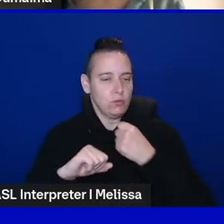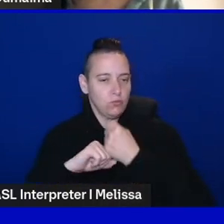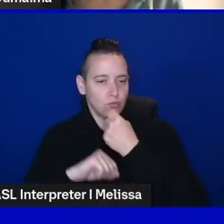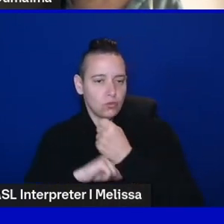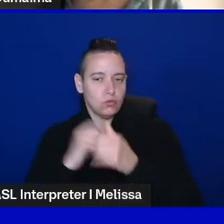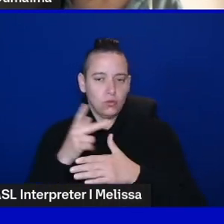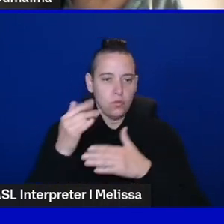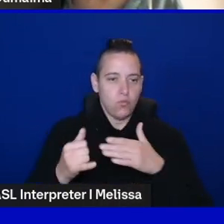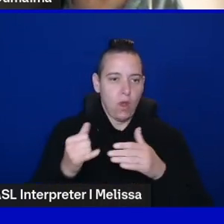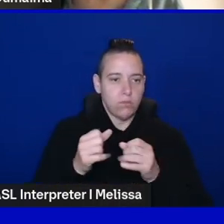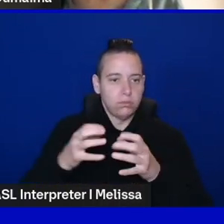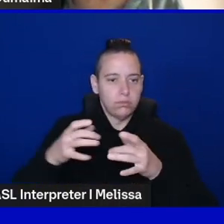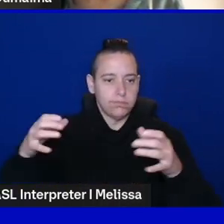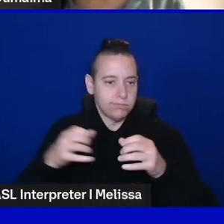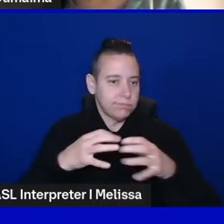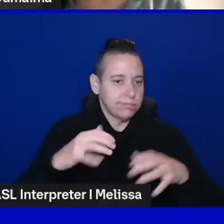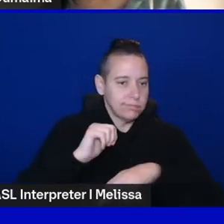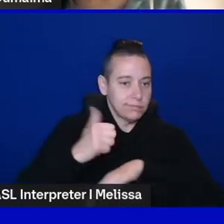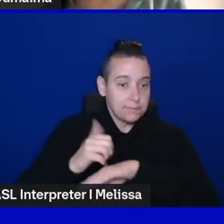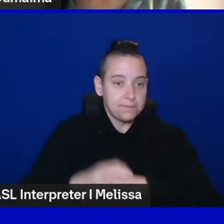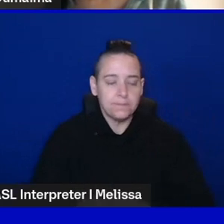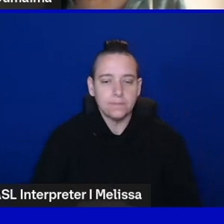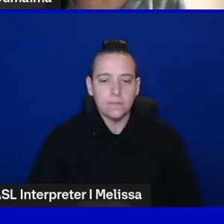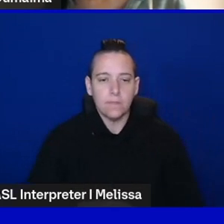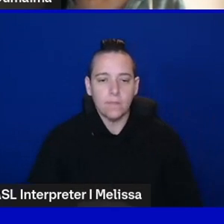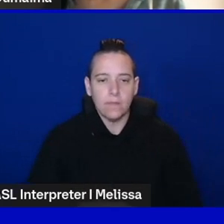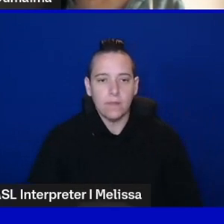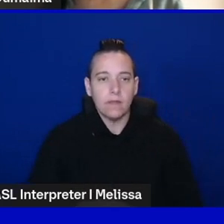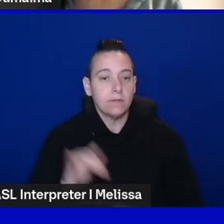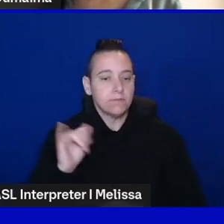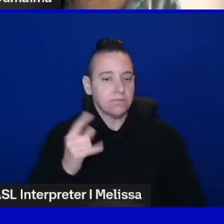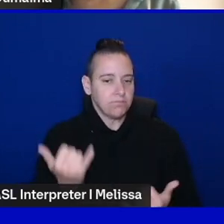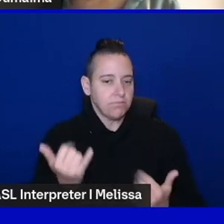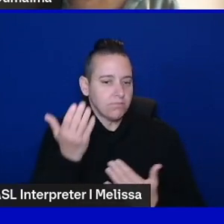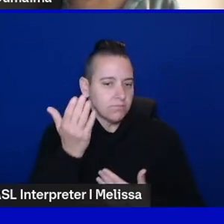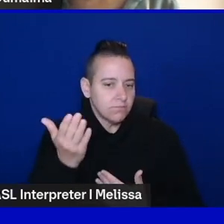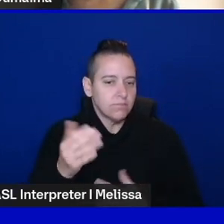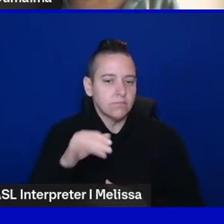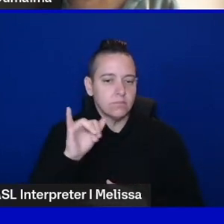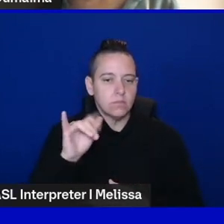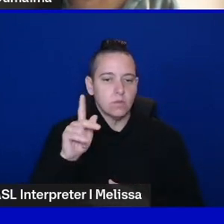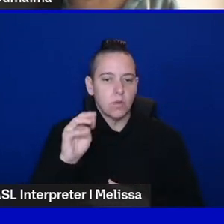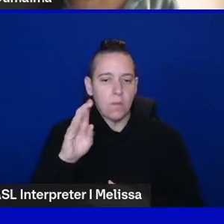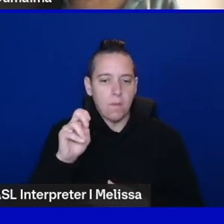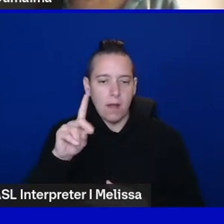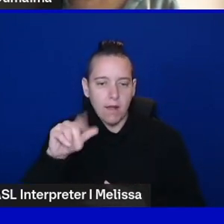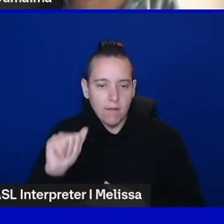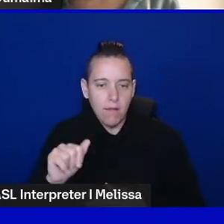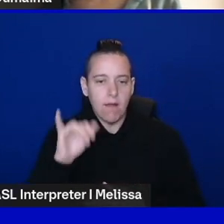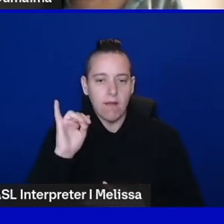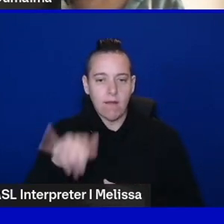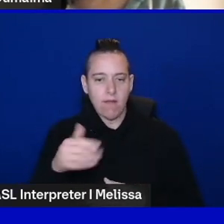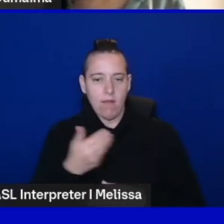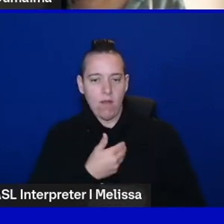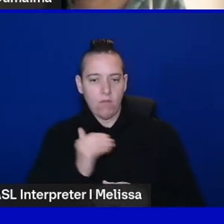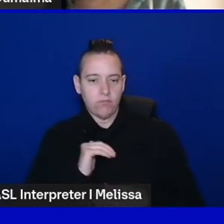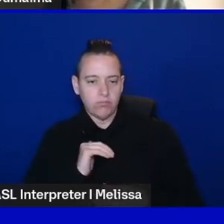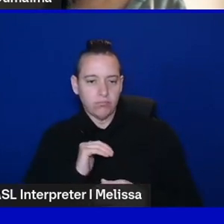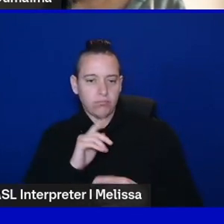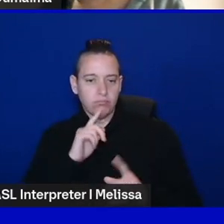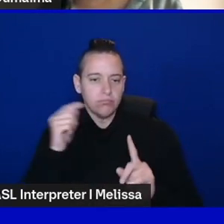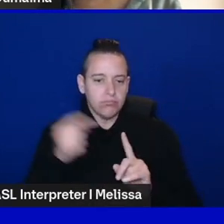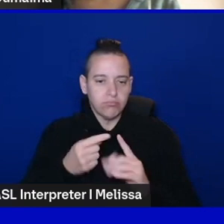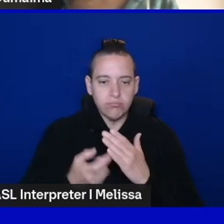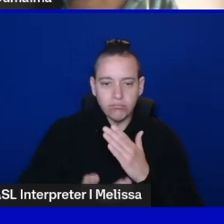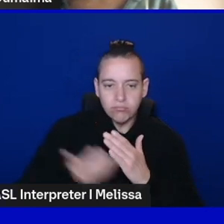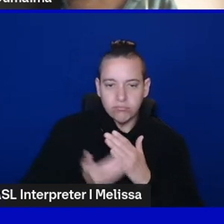projects scale. And here's where Camunda comes in. We identified key processes that could be automated. So instance provisioning